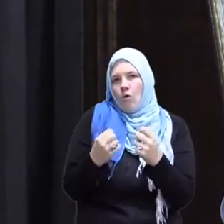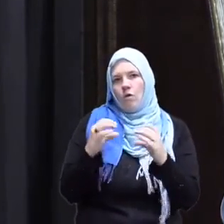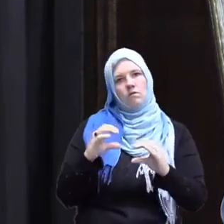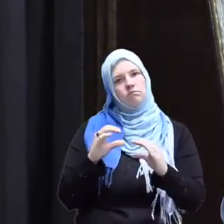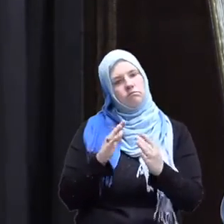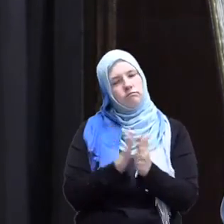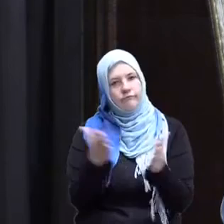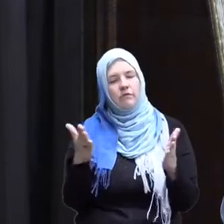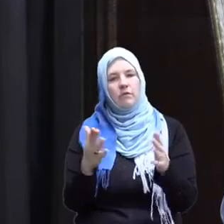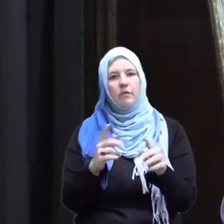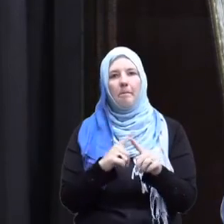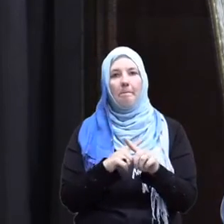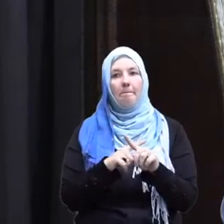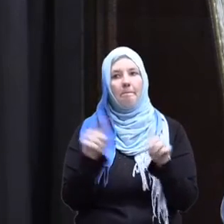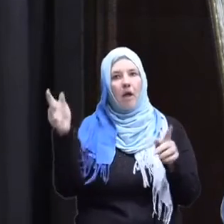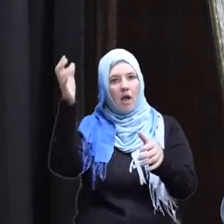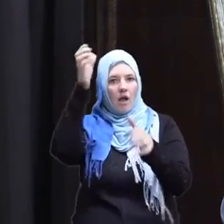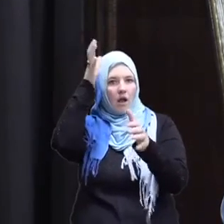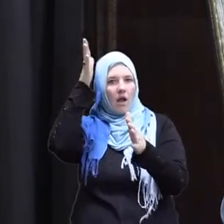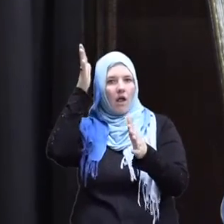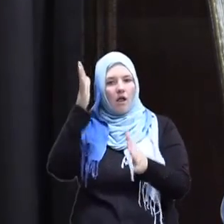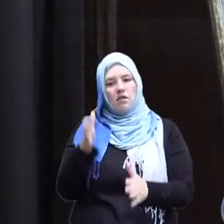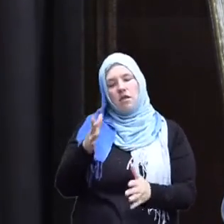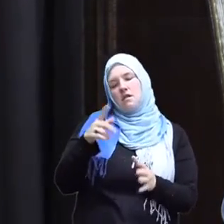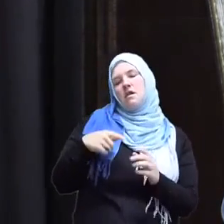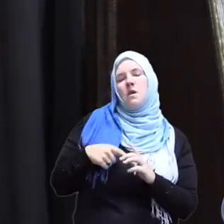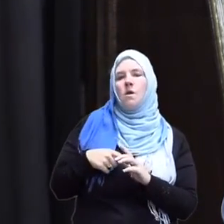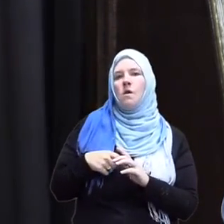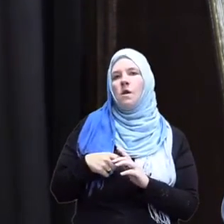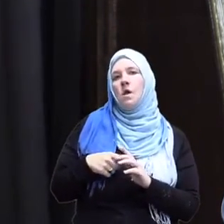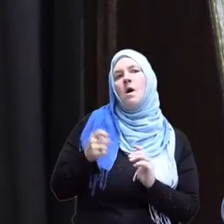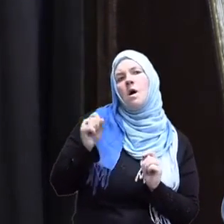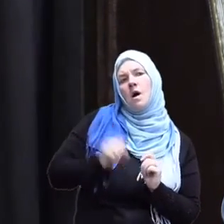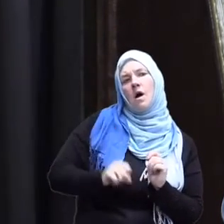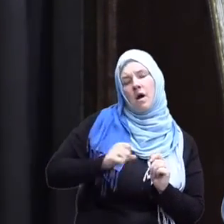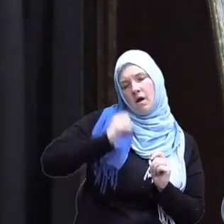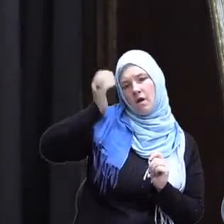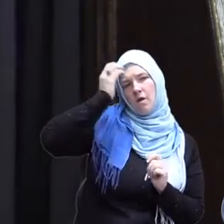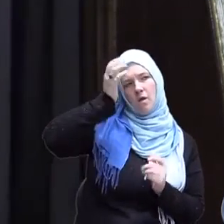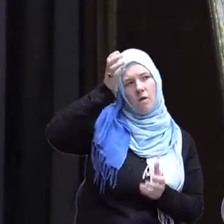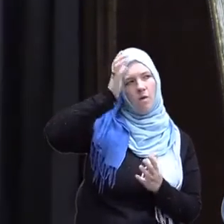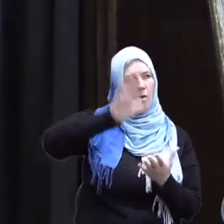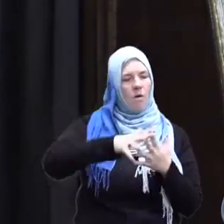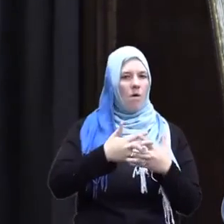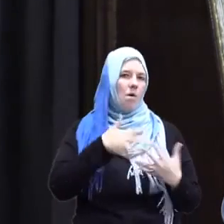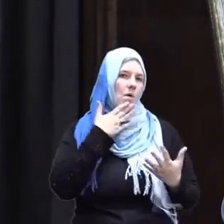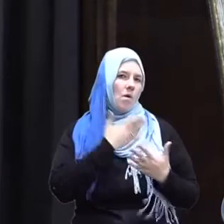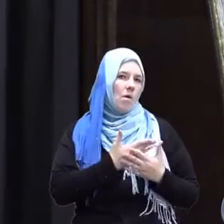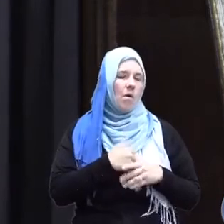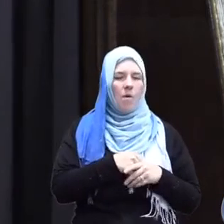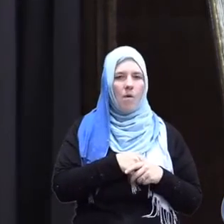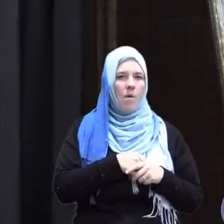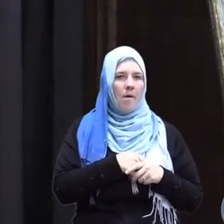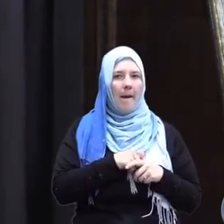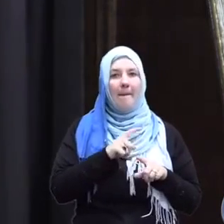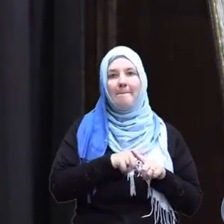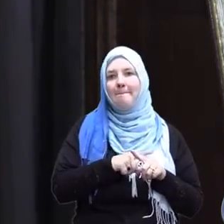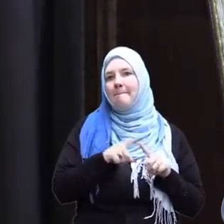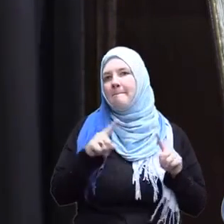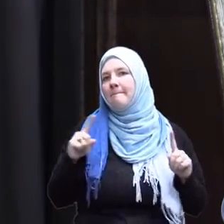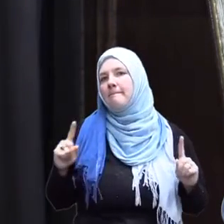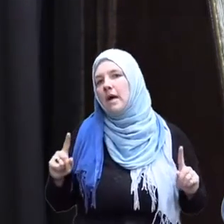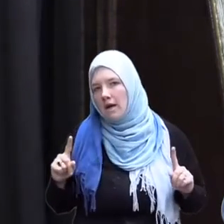mean is up for grabs. So they make you believe that anyone's opinion is an opinion